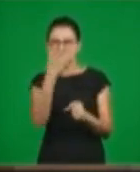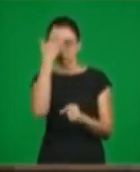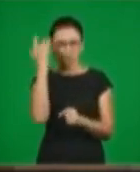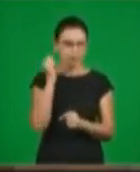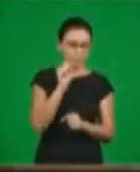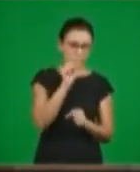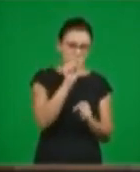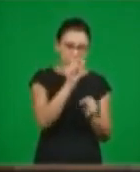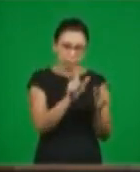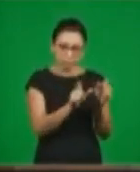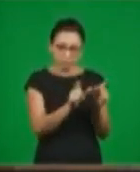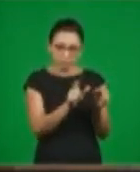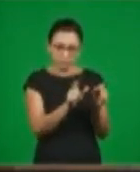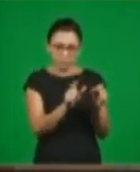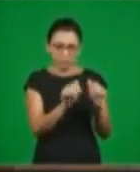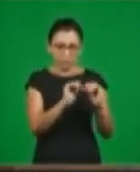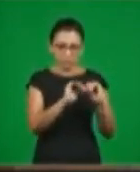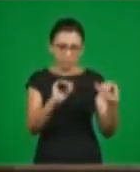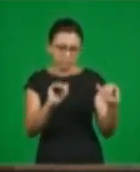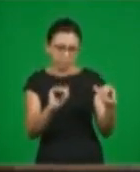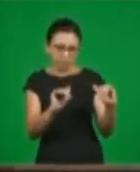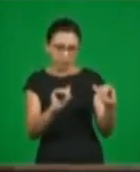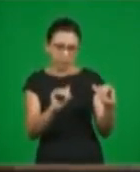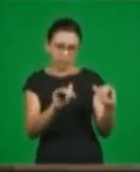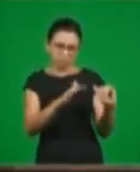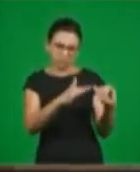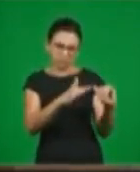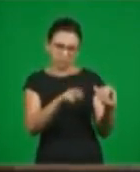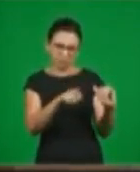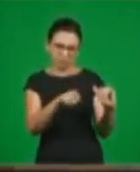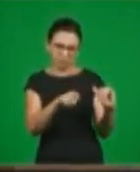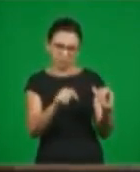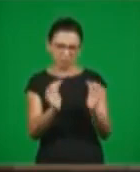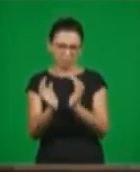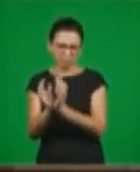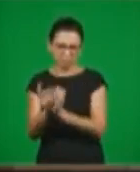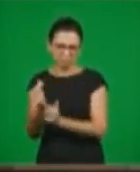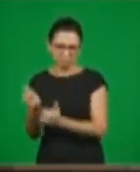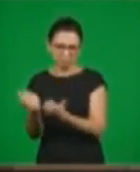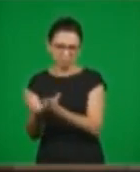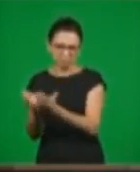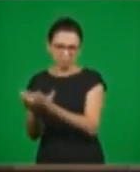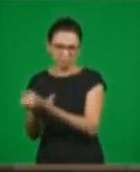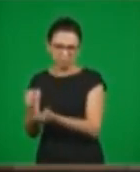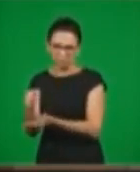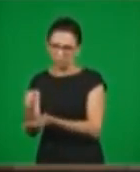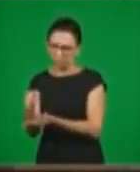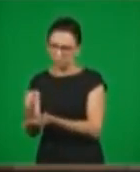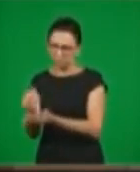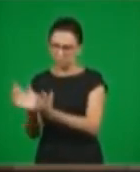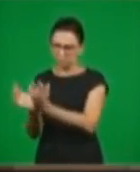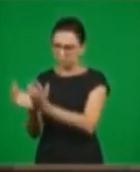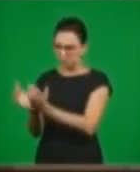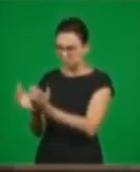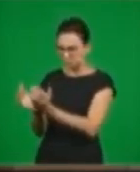everyone qualifies, that is not the best one. It doesn't have a greater